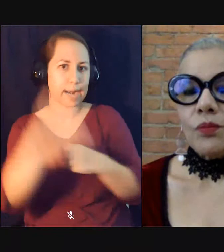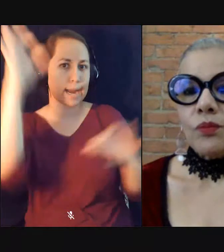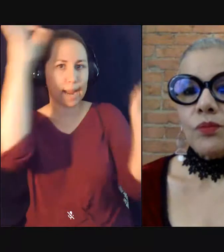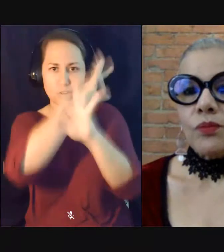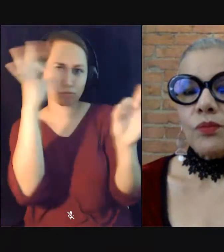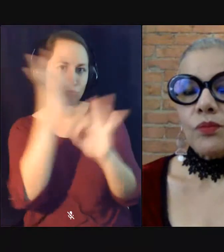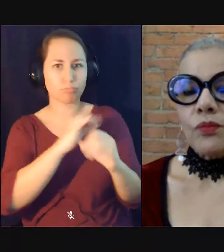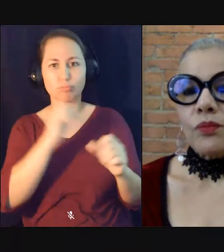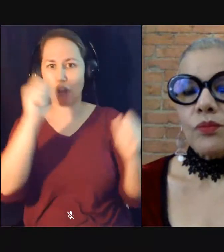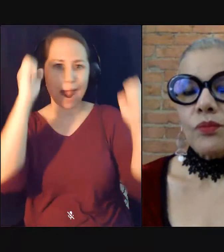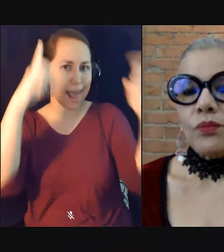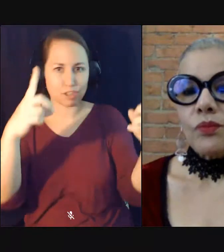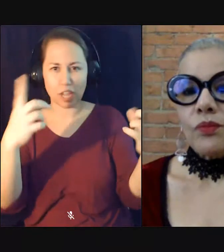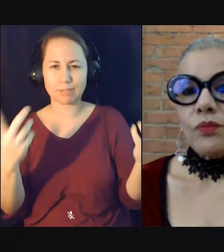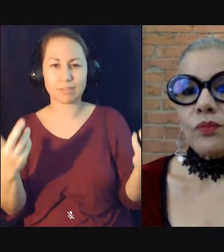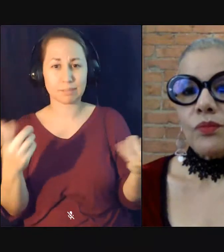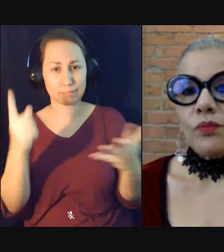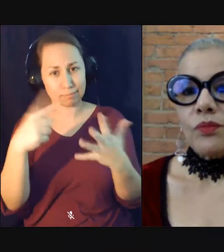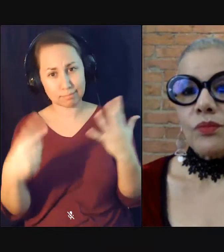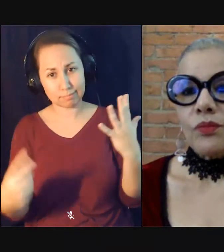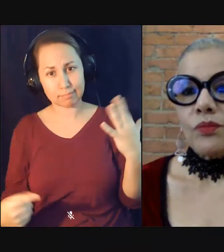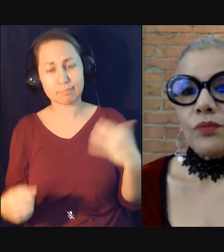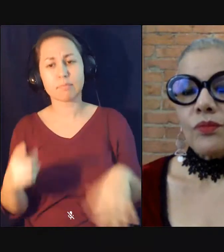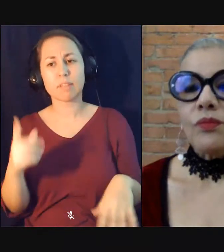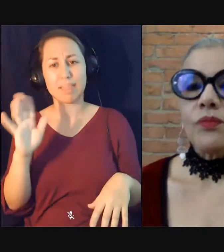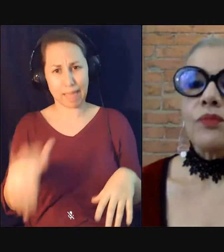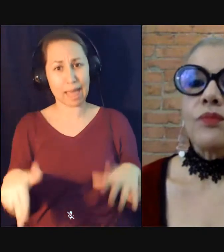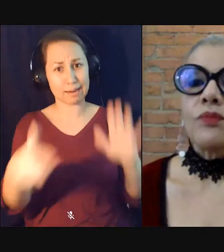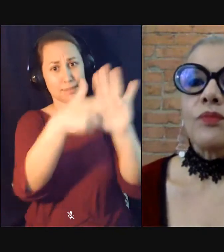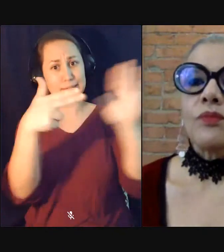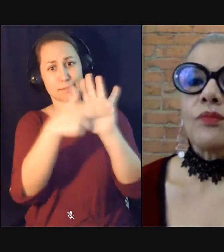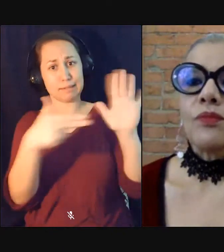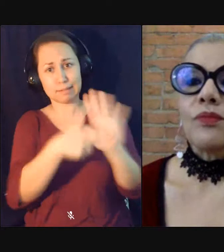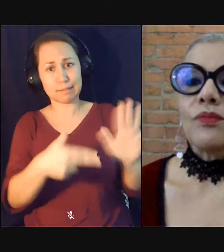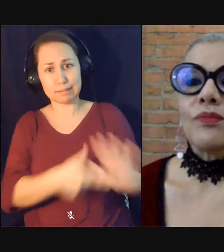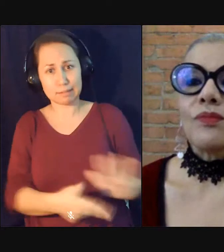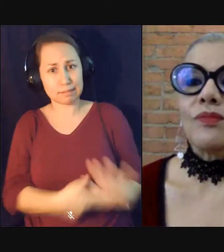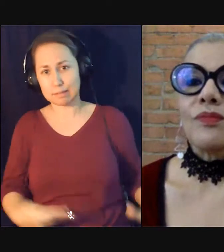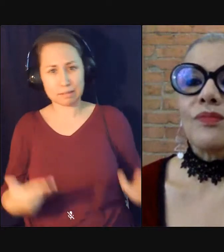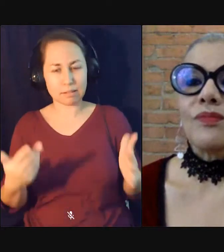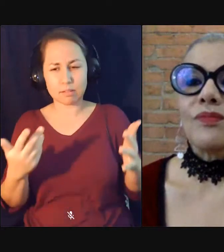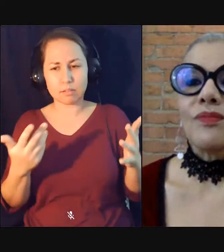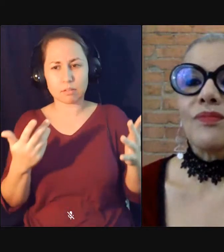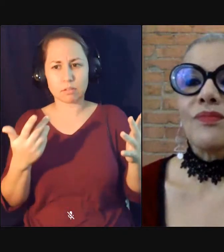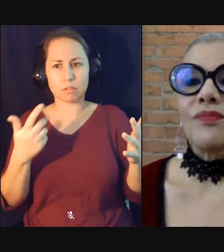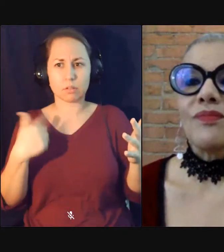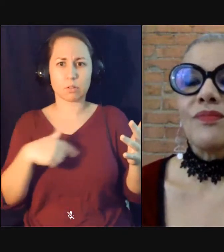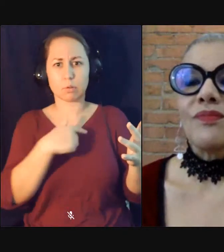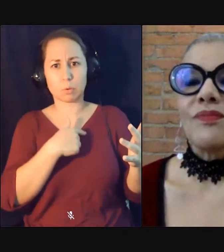uneducated. And all of these different stereotypes, this idea of sort of Cletus in